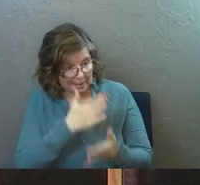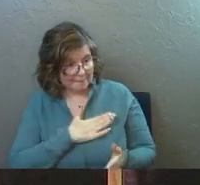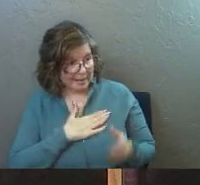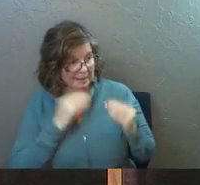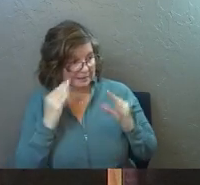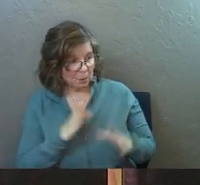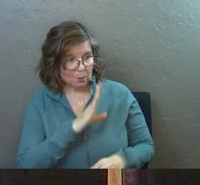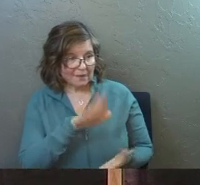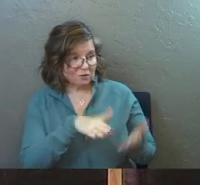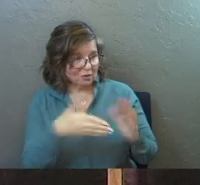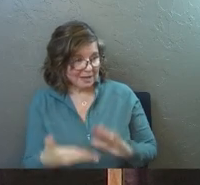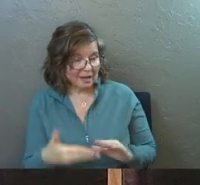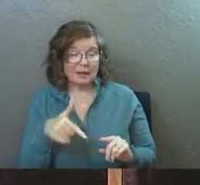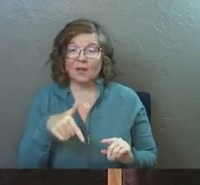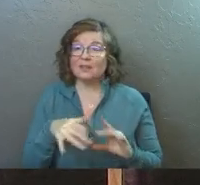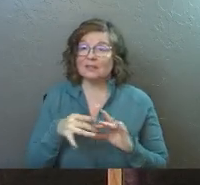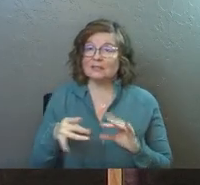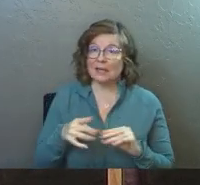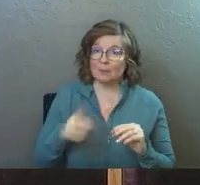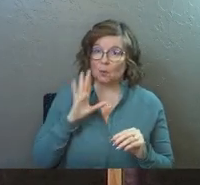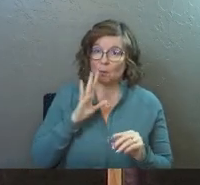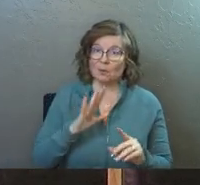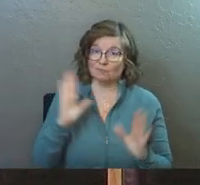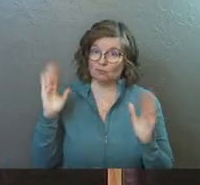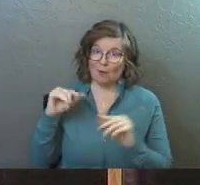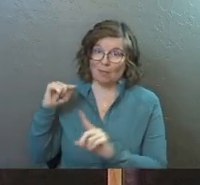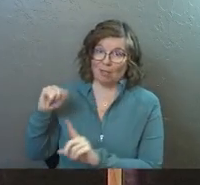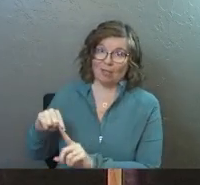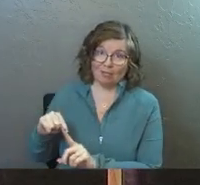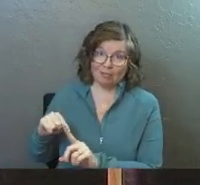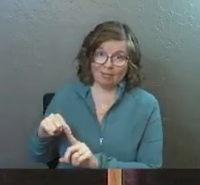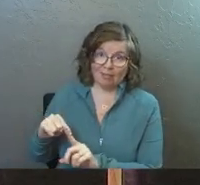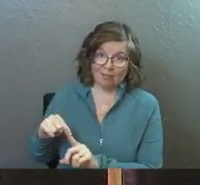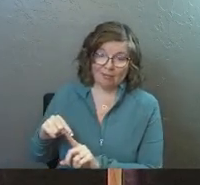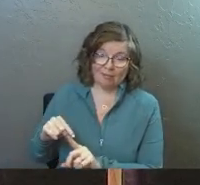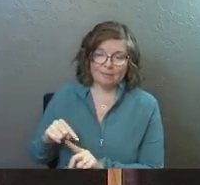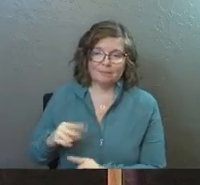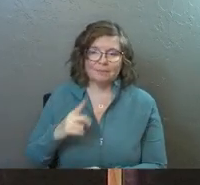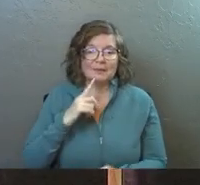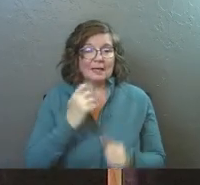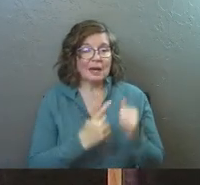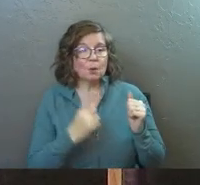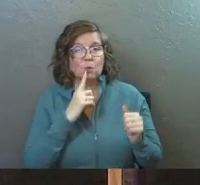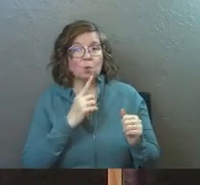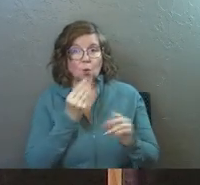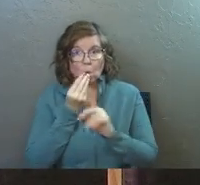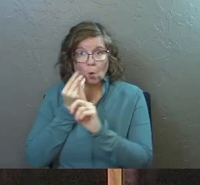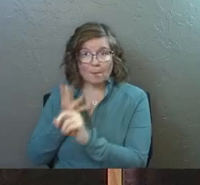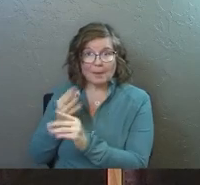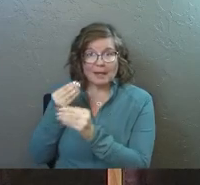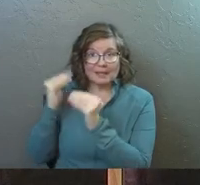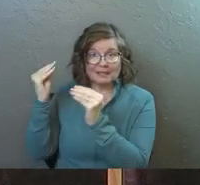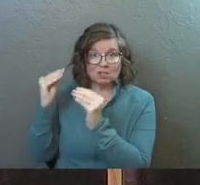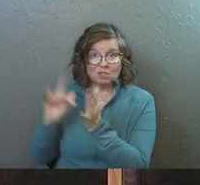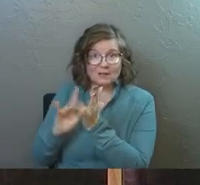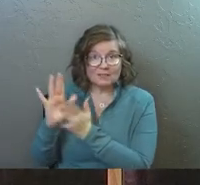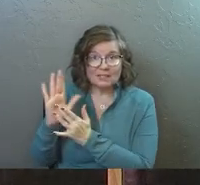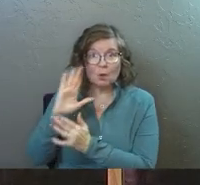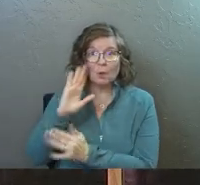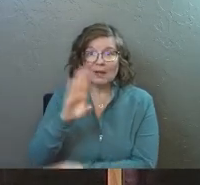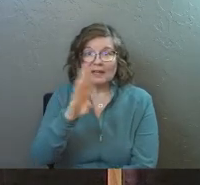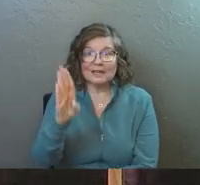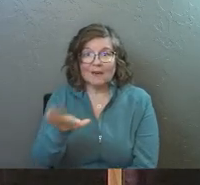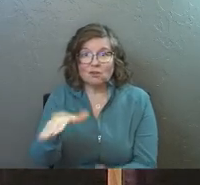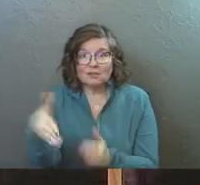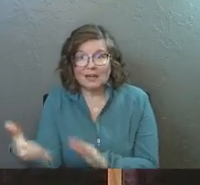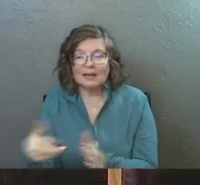teaching will never die. Now, this statement is about to get him into some trouble. He says, anybody who obeys the teaching of Jesus will